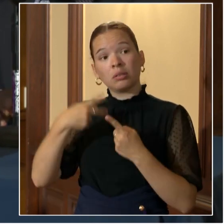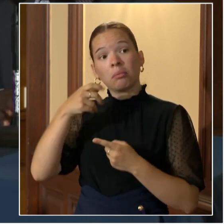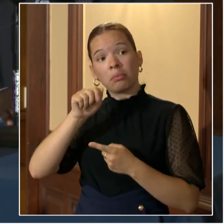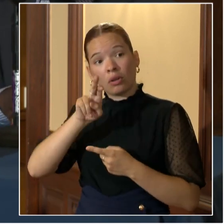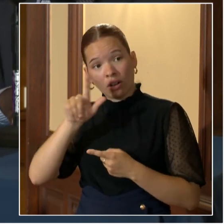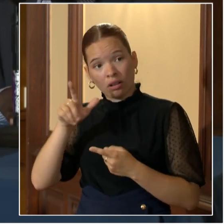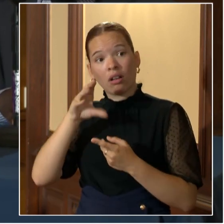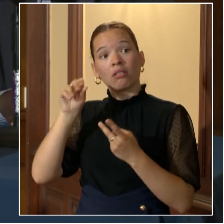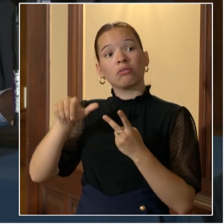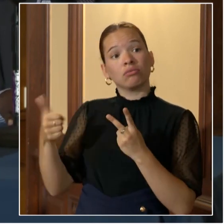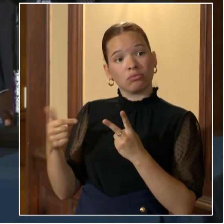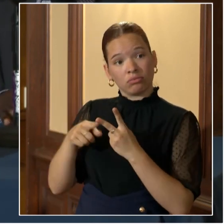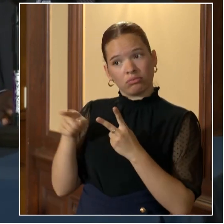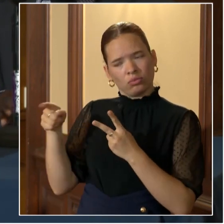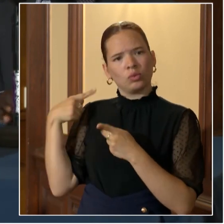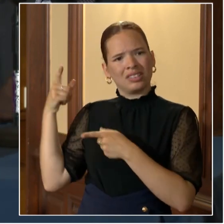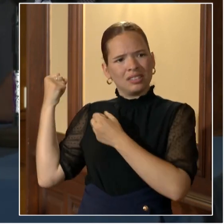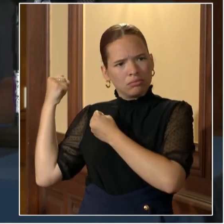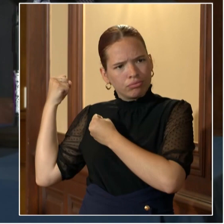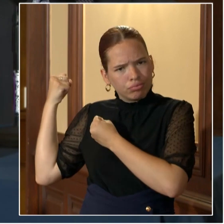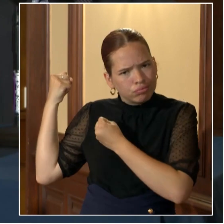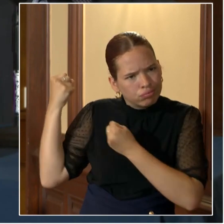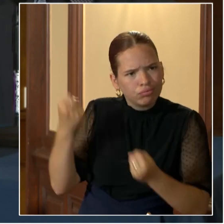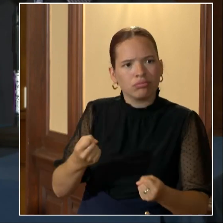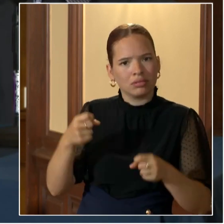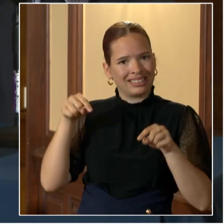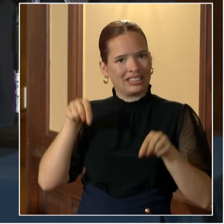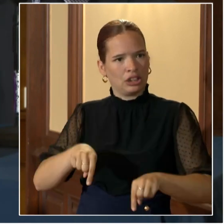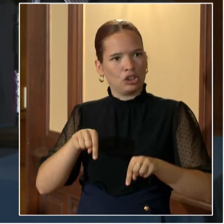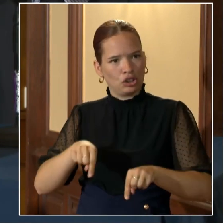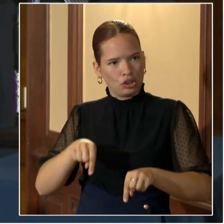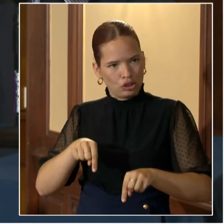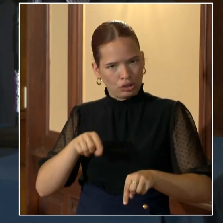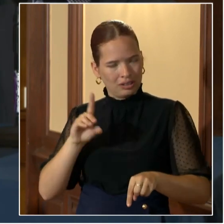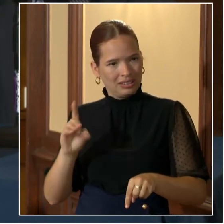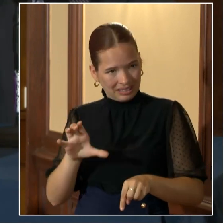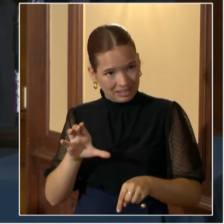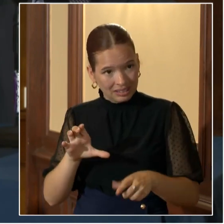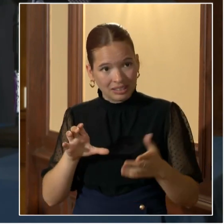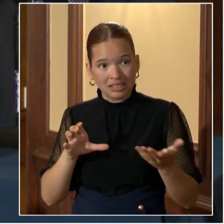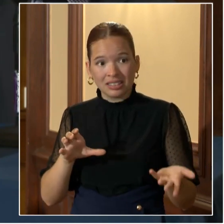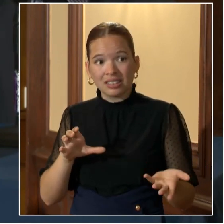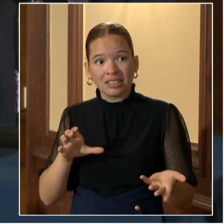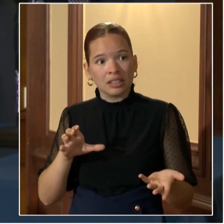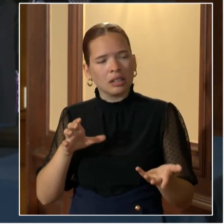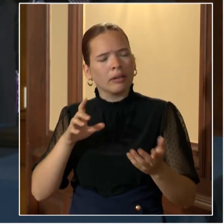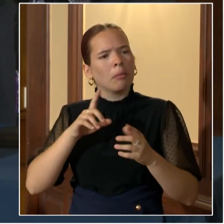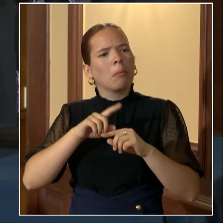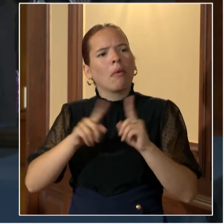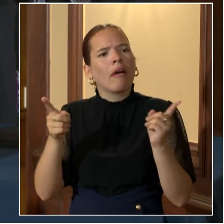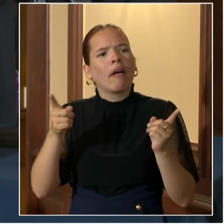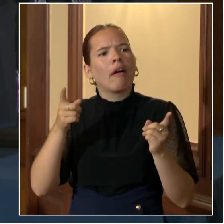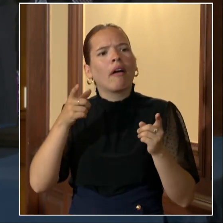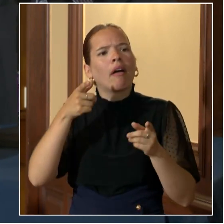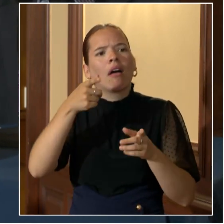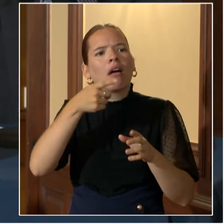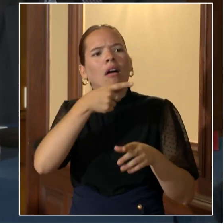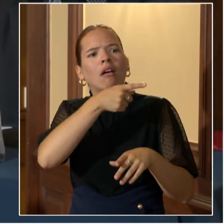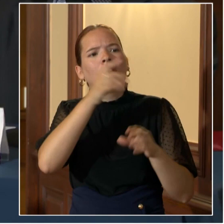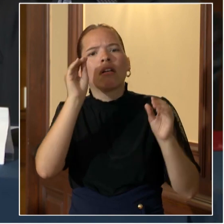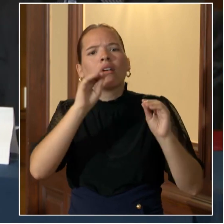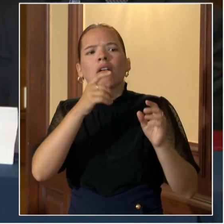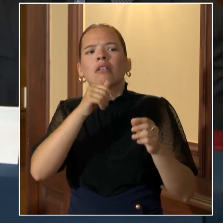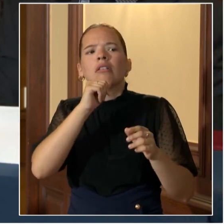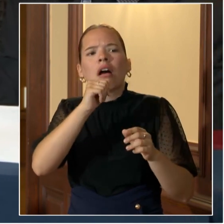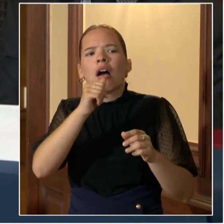the problem is not Oye, and the problem is not Paul. The problem is funding. I'm sorry, go ahead. Thank